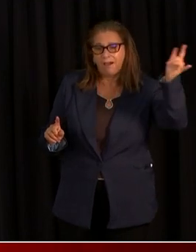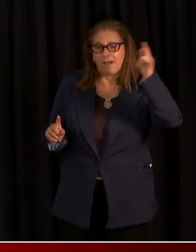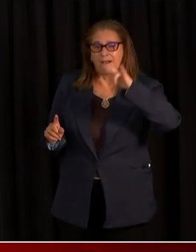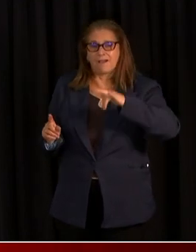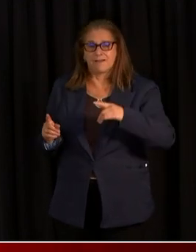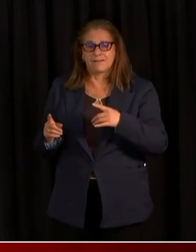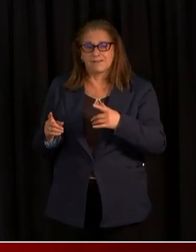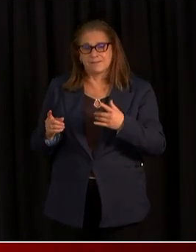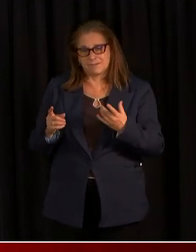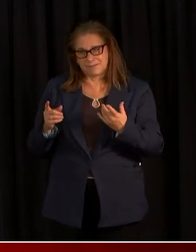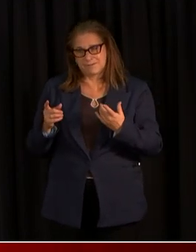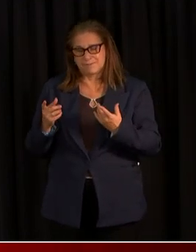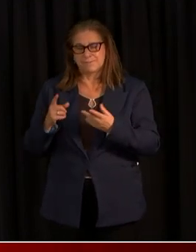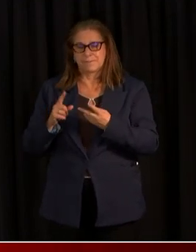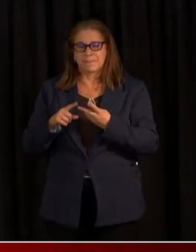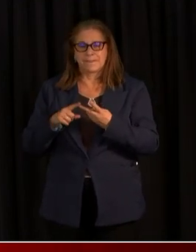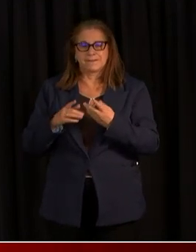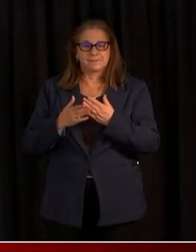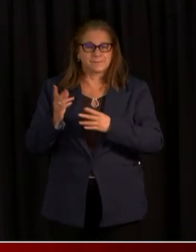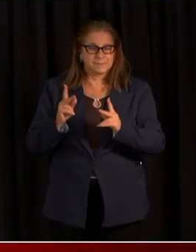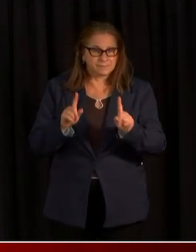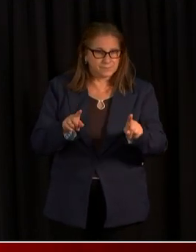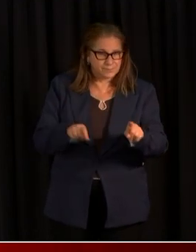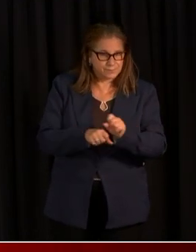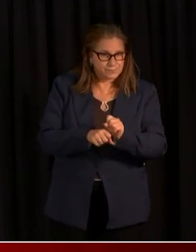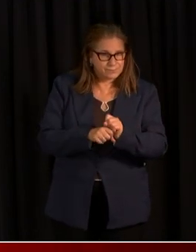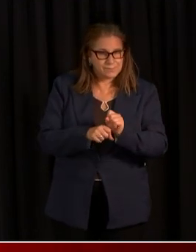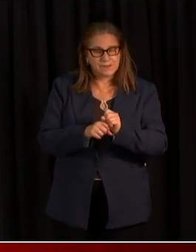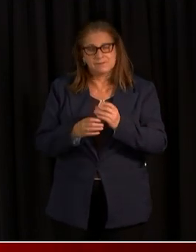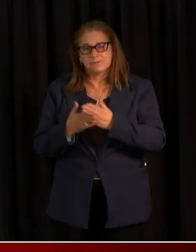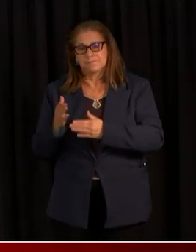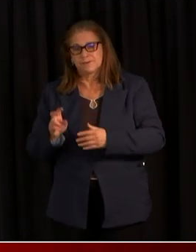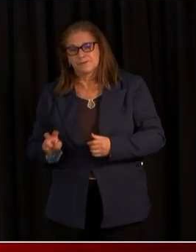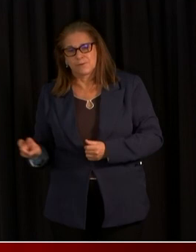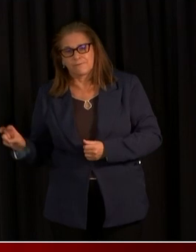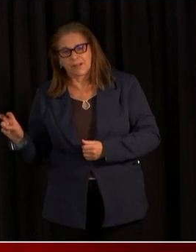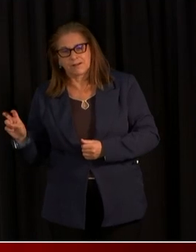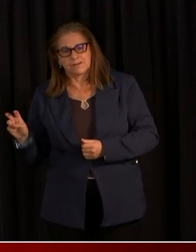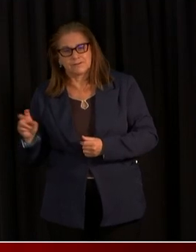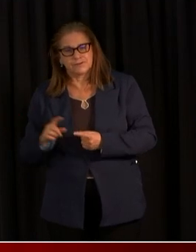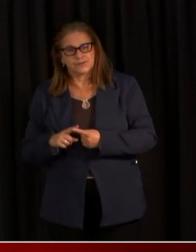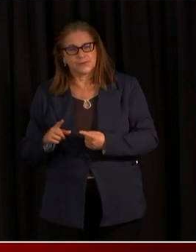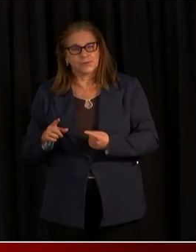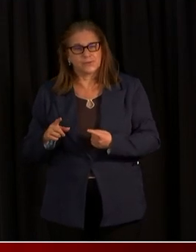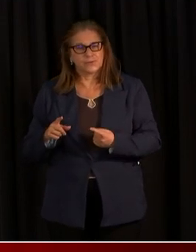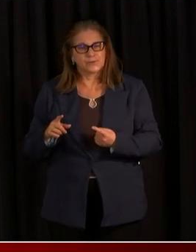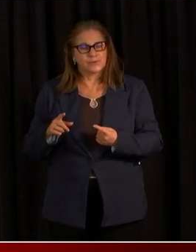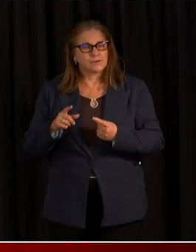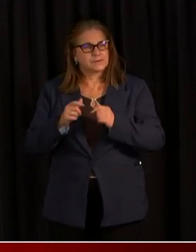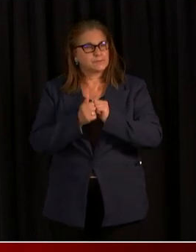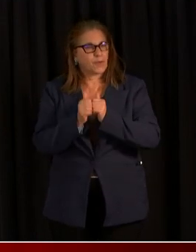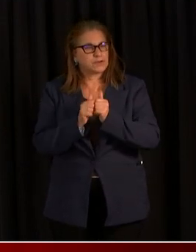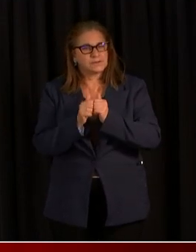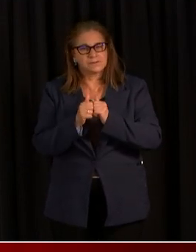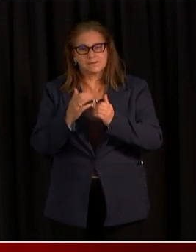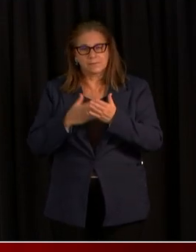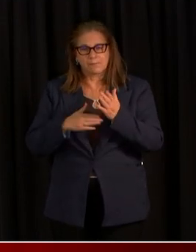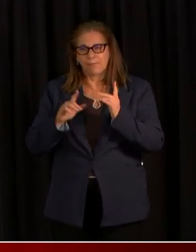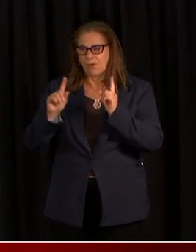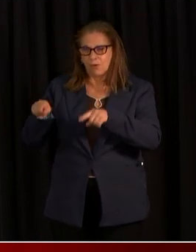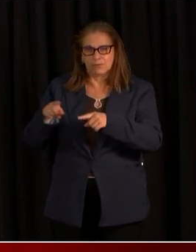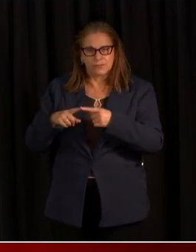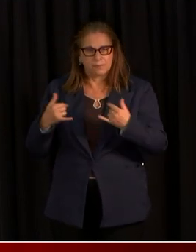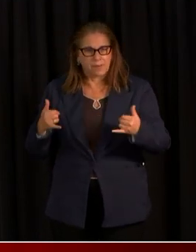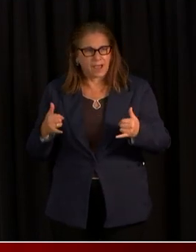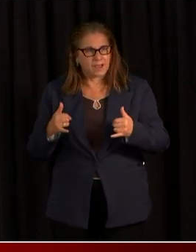part of their history. We have some people who are traveling to youth sports tournaments and participating in activities that have not